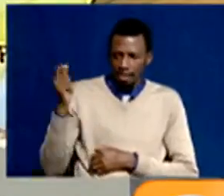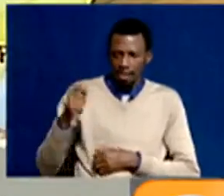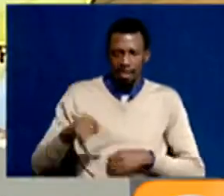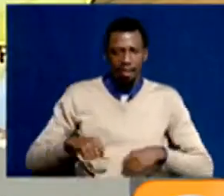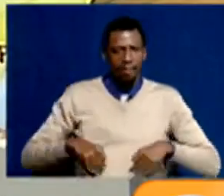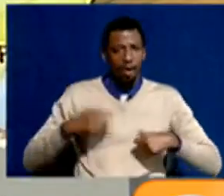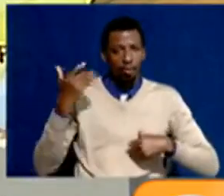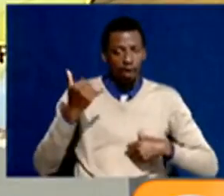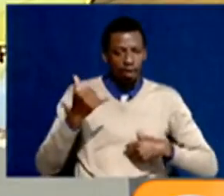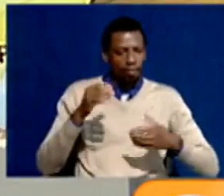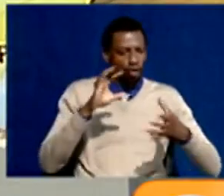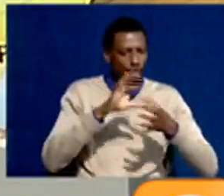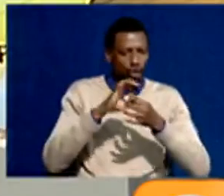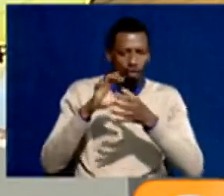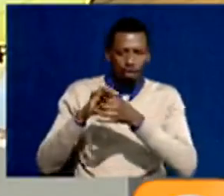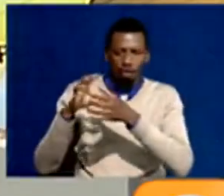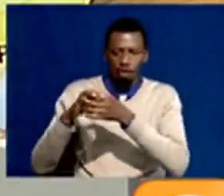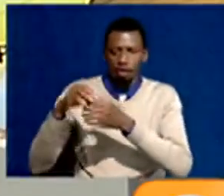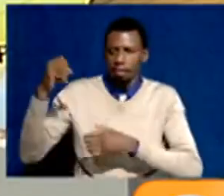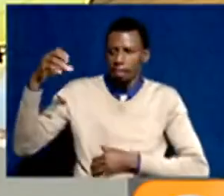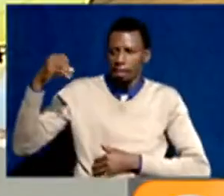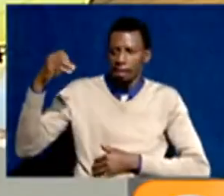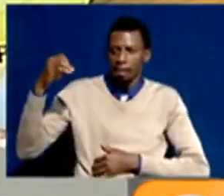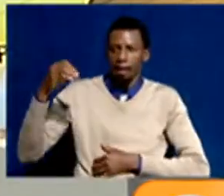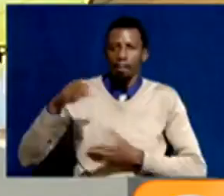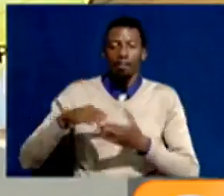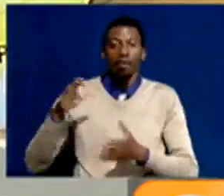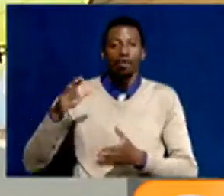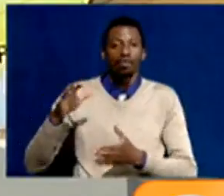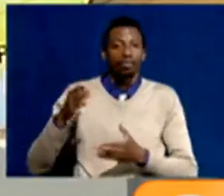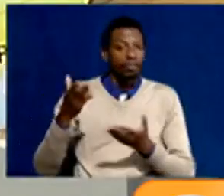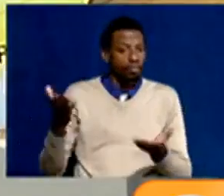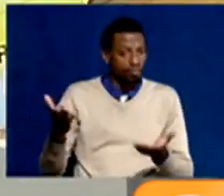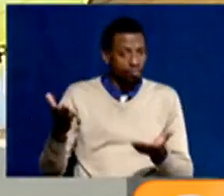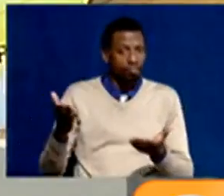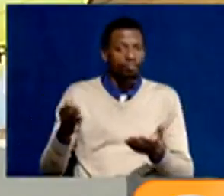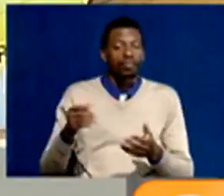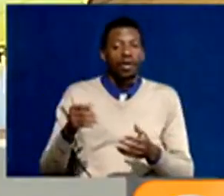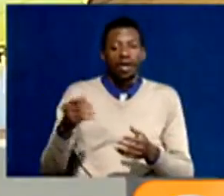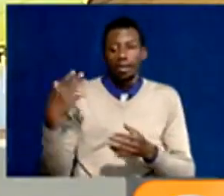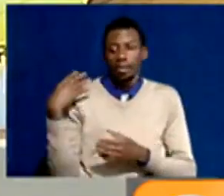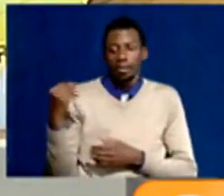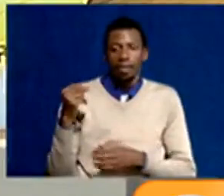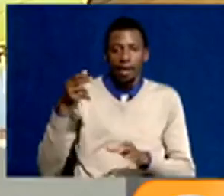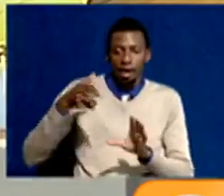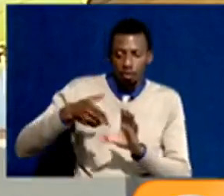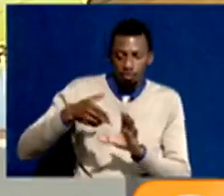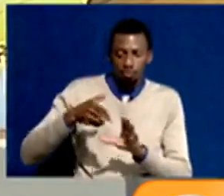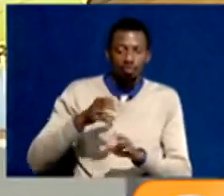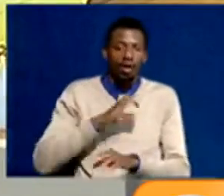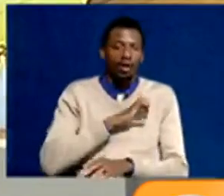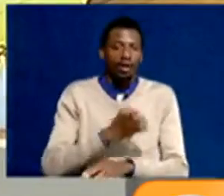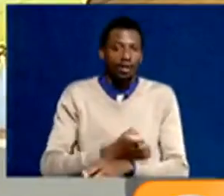highest installed electricity capacity. This is according to the latest Energy and Petroleum Statistics report, which also puts